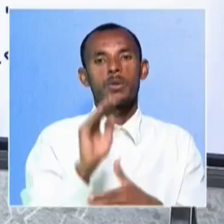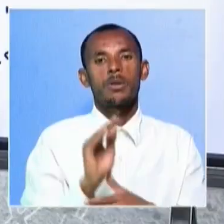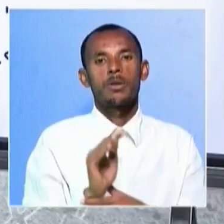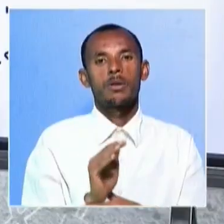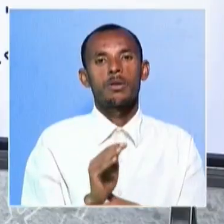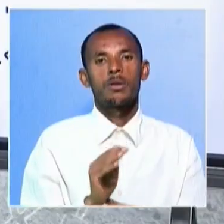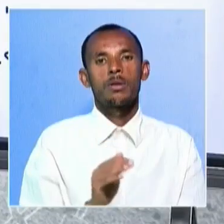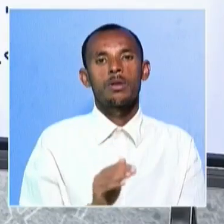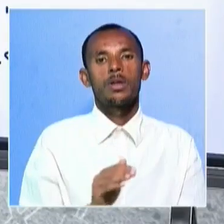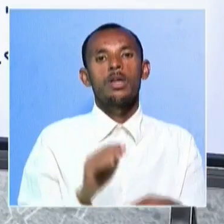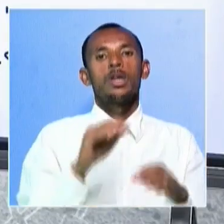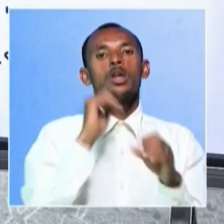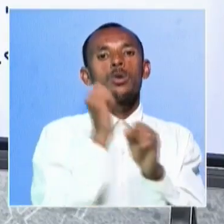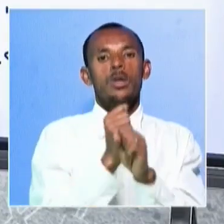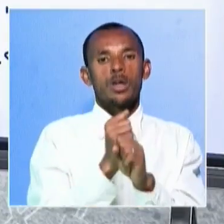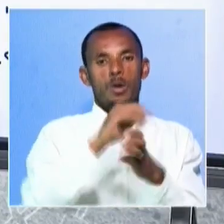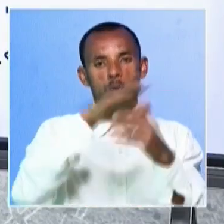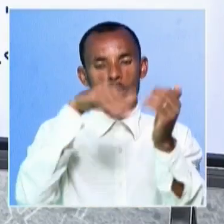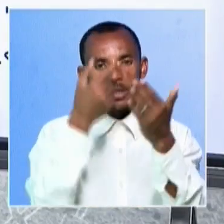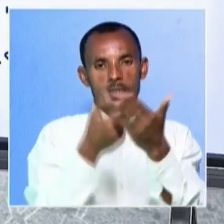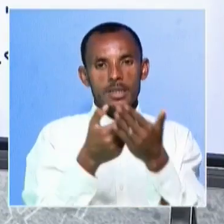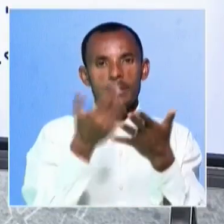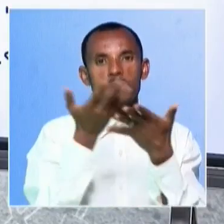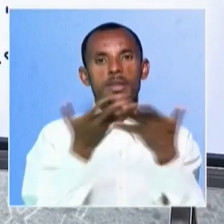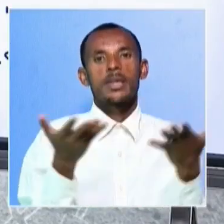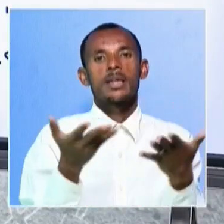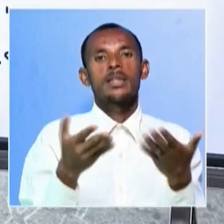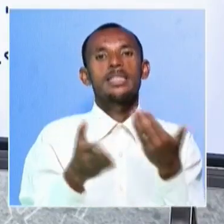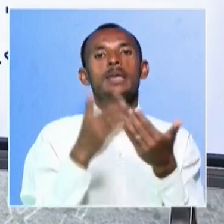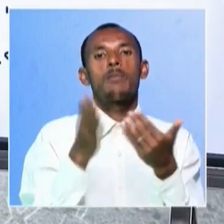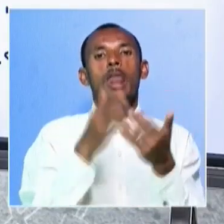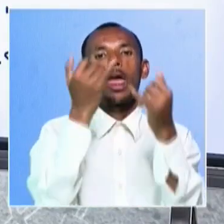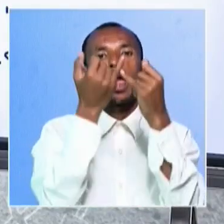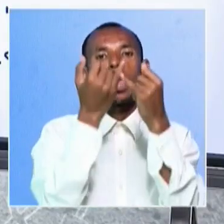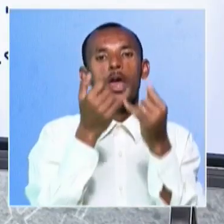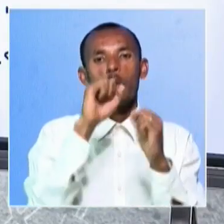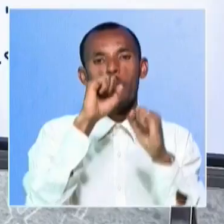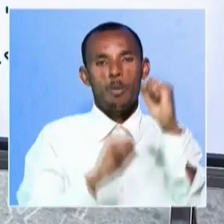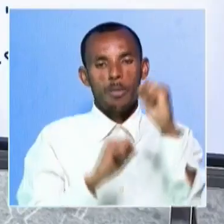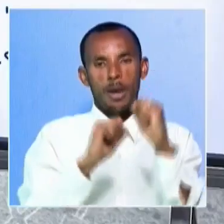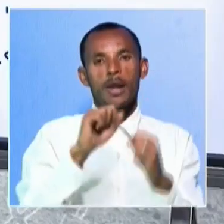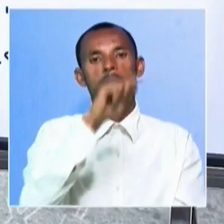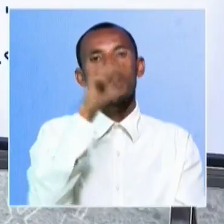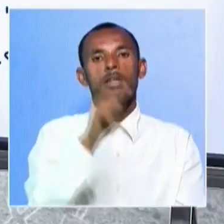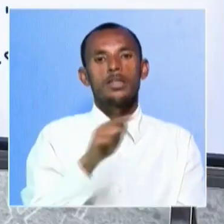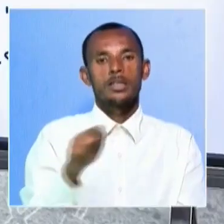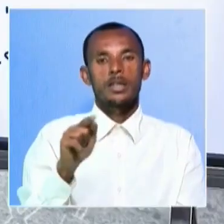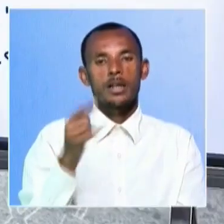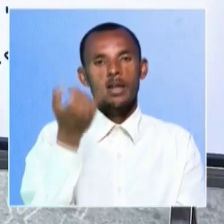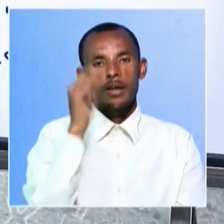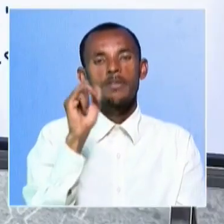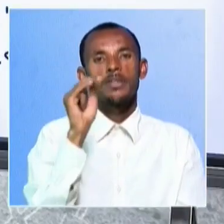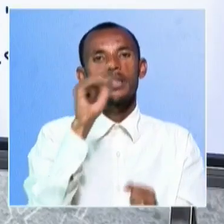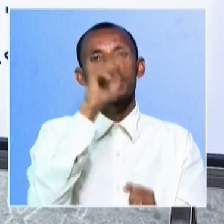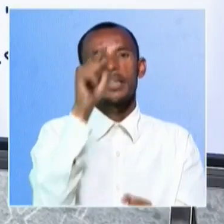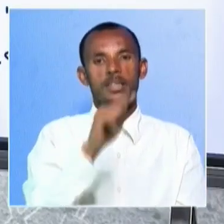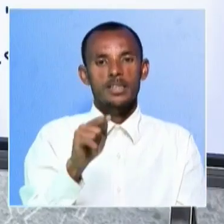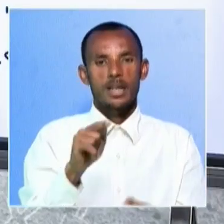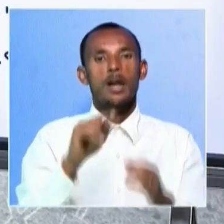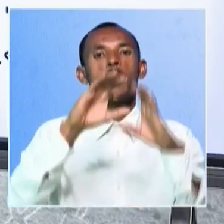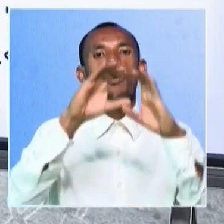Sometimes without doing all this thing, you can simply compare their integer part, okay? If their integer parts